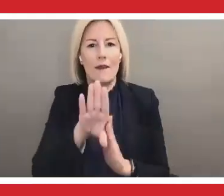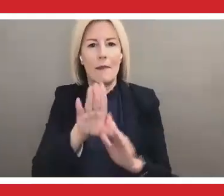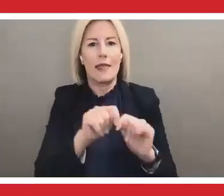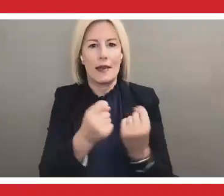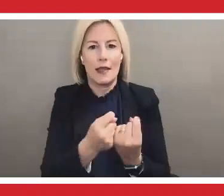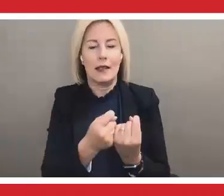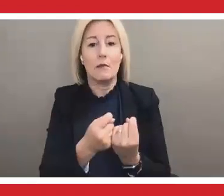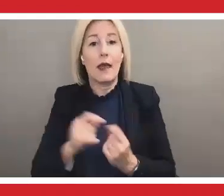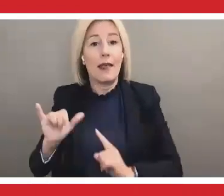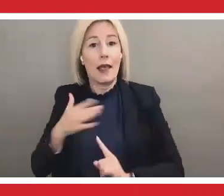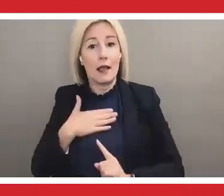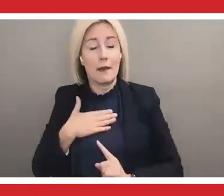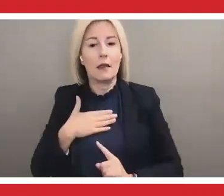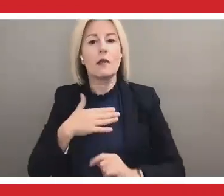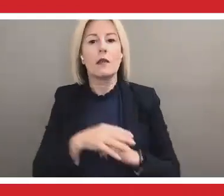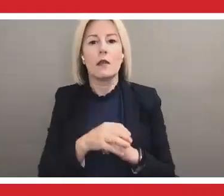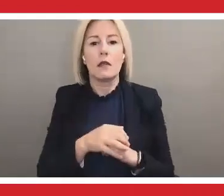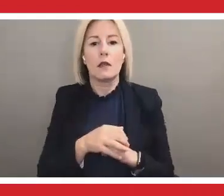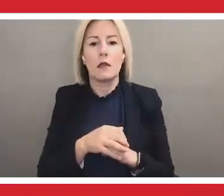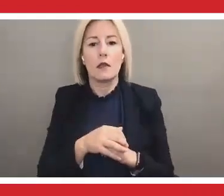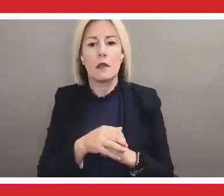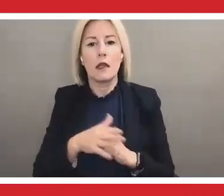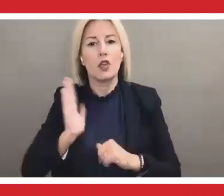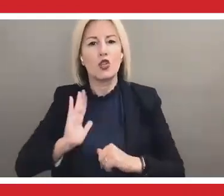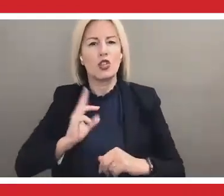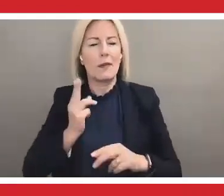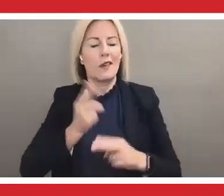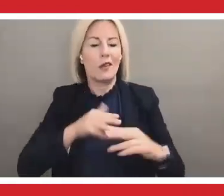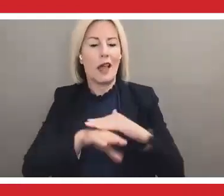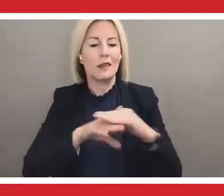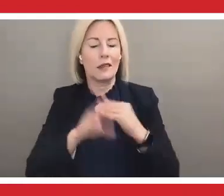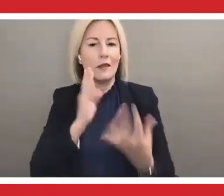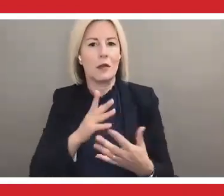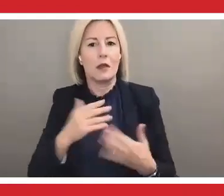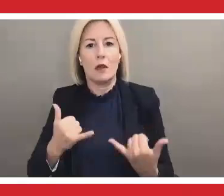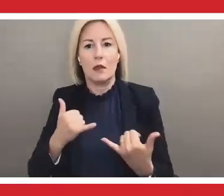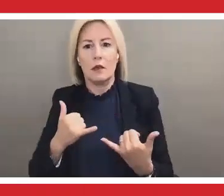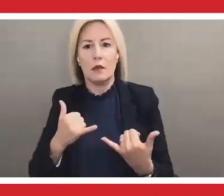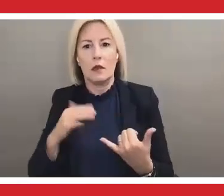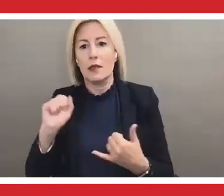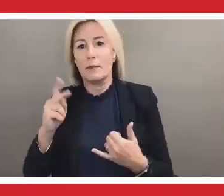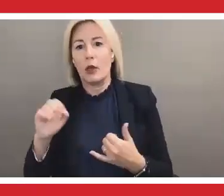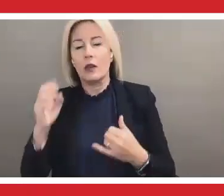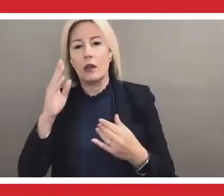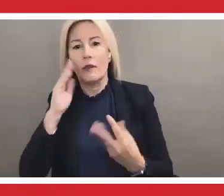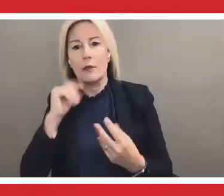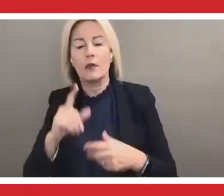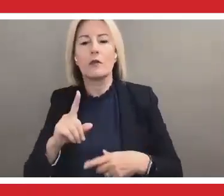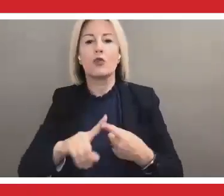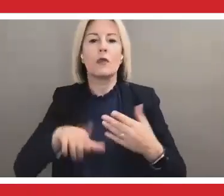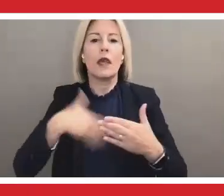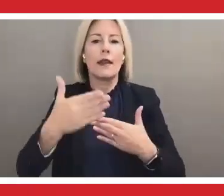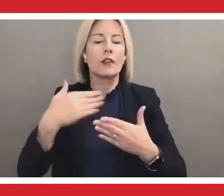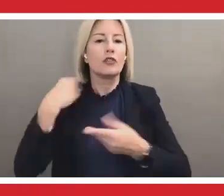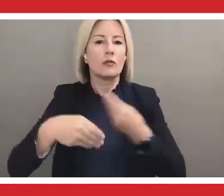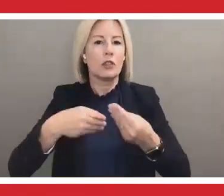called A2I. It used to be called Access to Information. Now it's called Aspire to Innovate, soon to become the National Innovation Agency in the government.